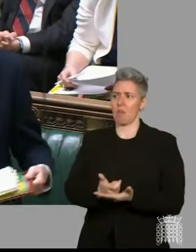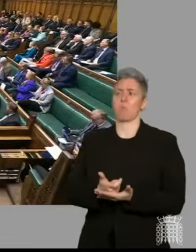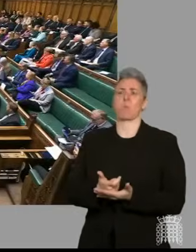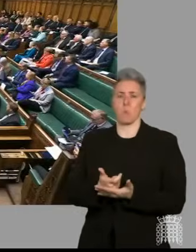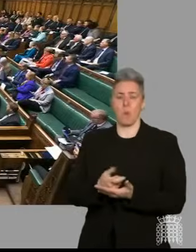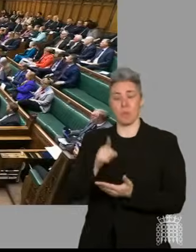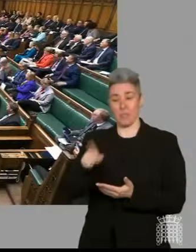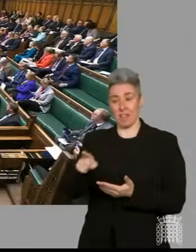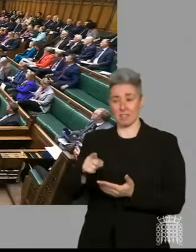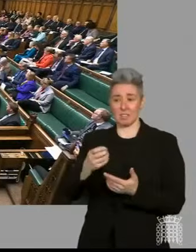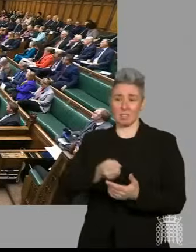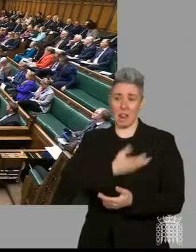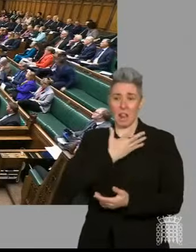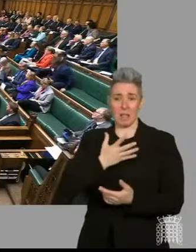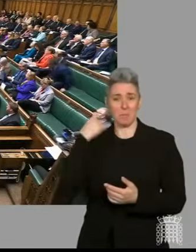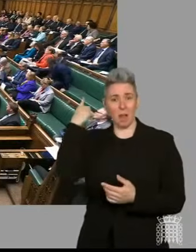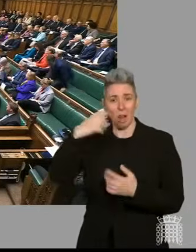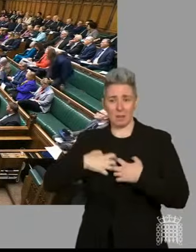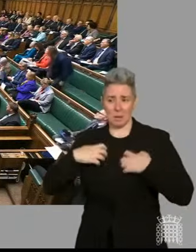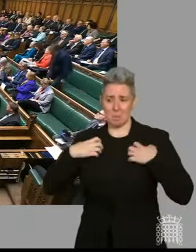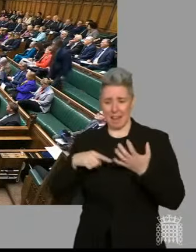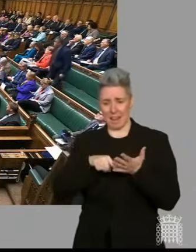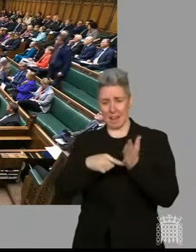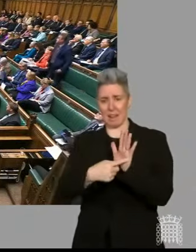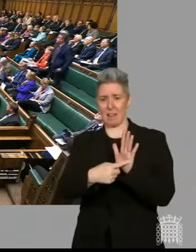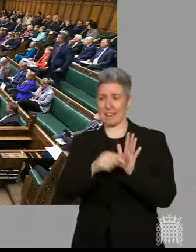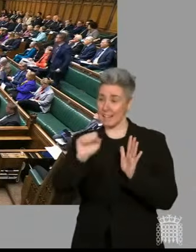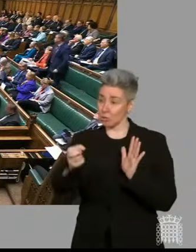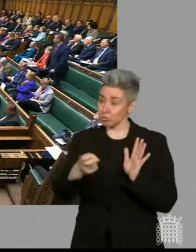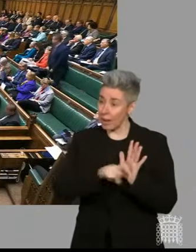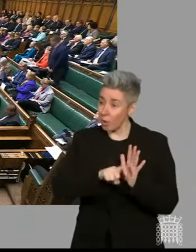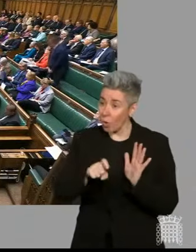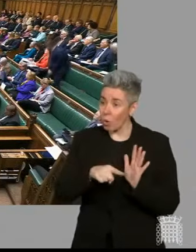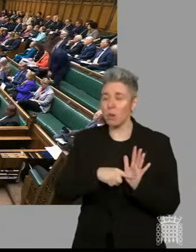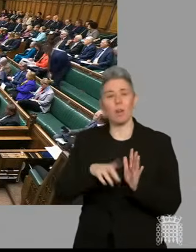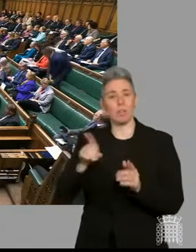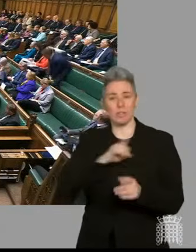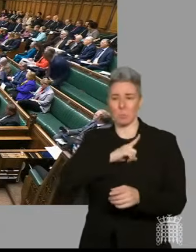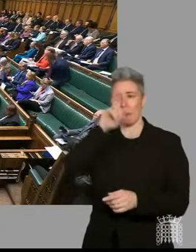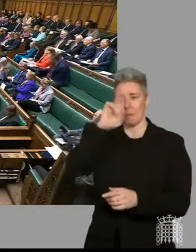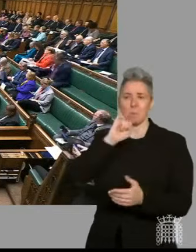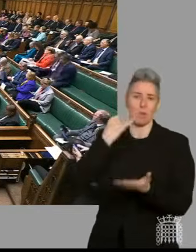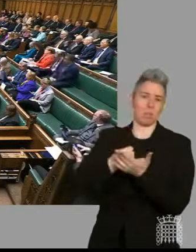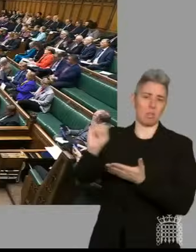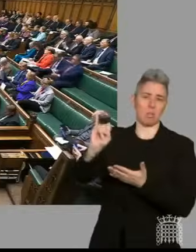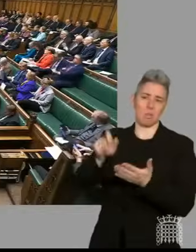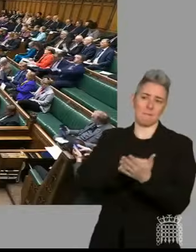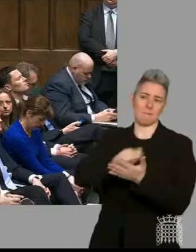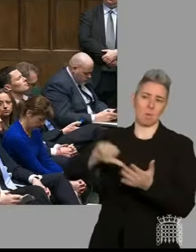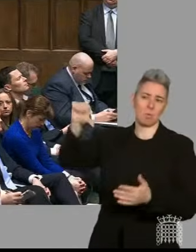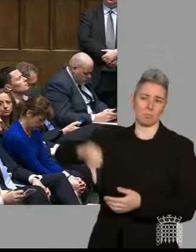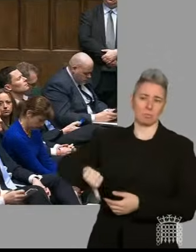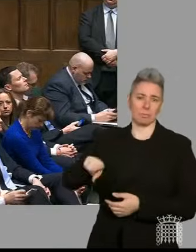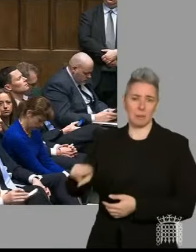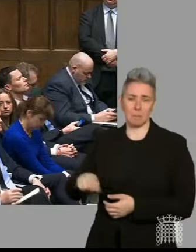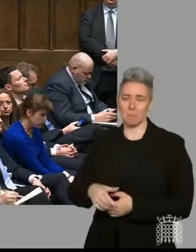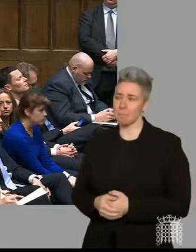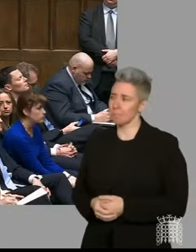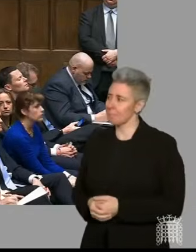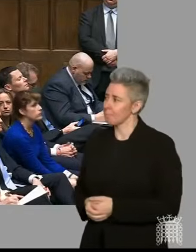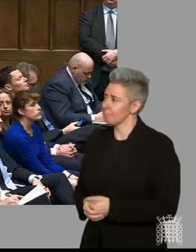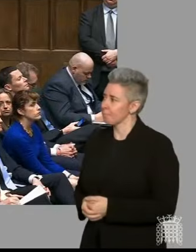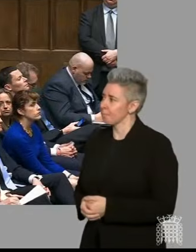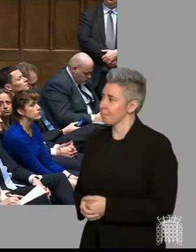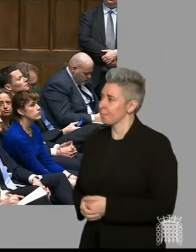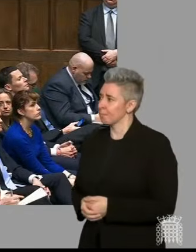him. Cheryl Murray. Mr Speaker, and I note that I'm the chair of the Fisheries APPG and thank the Government